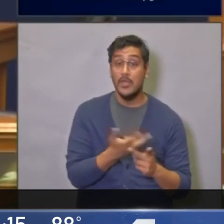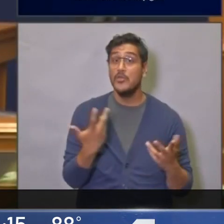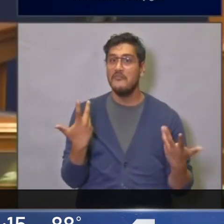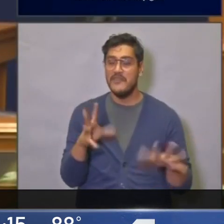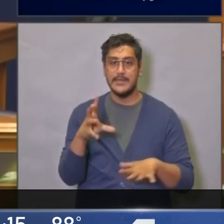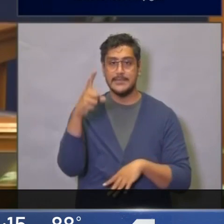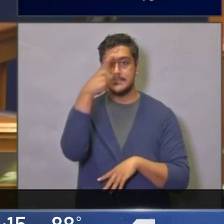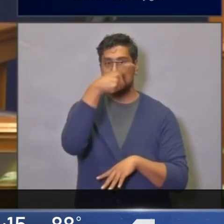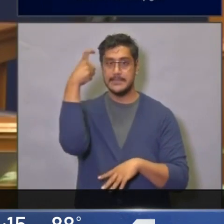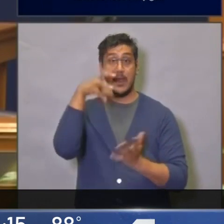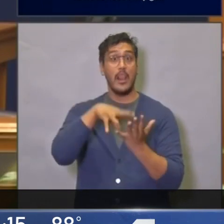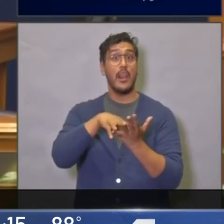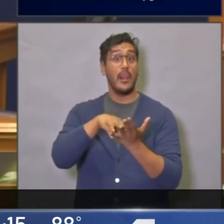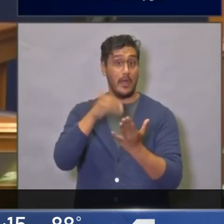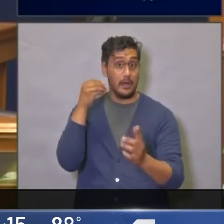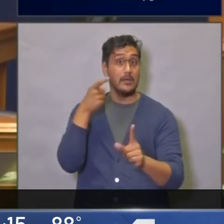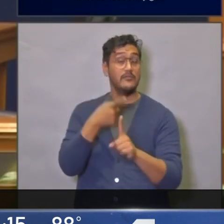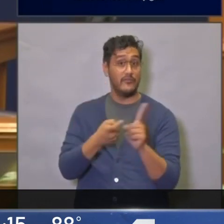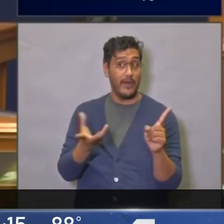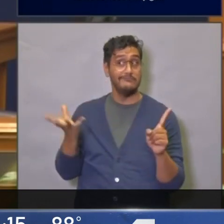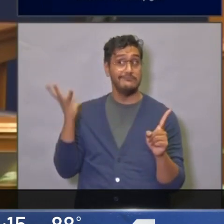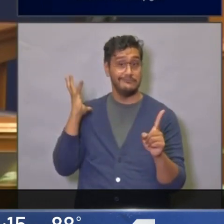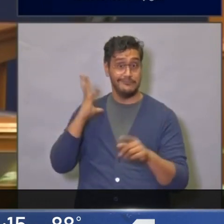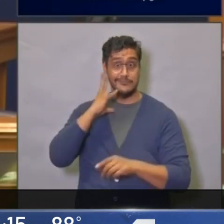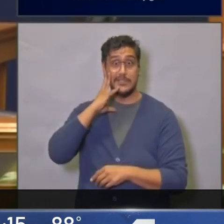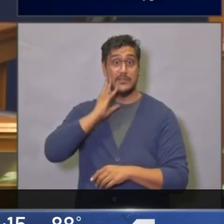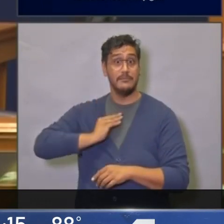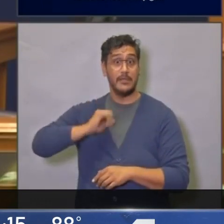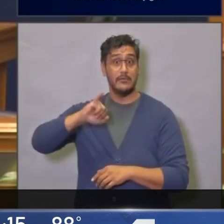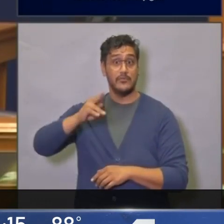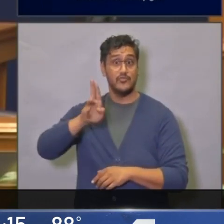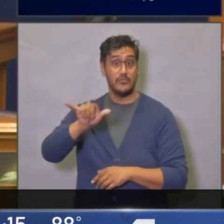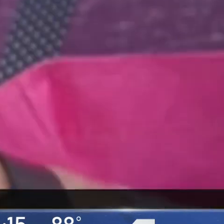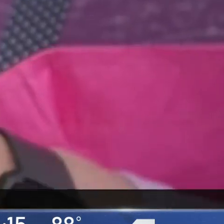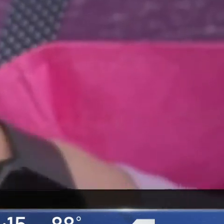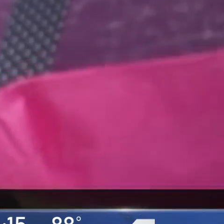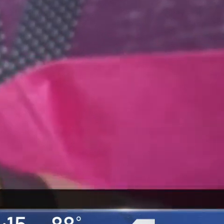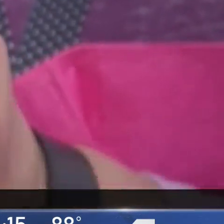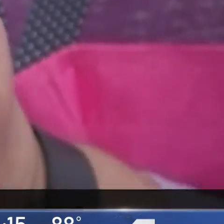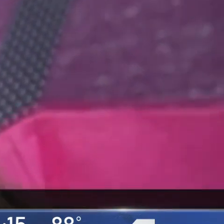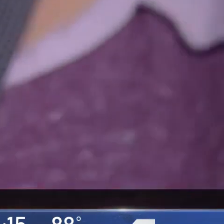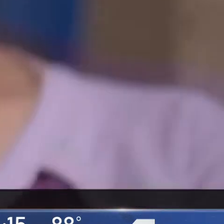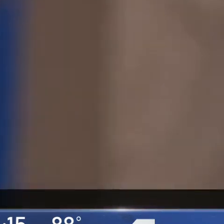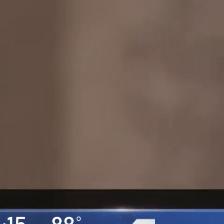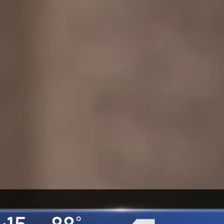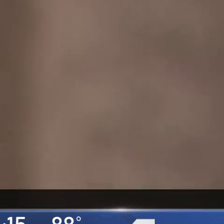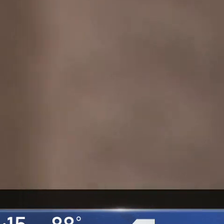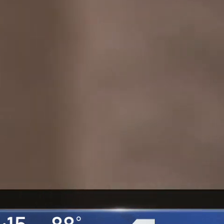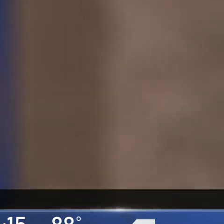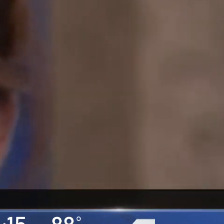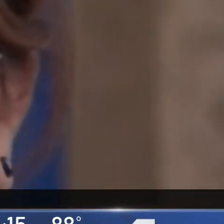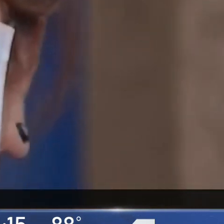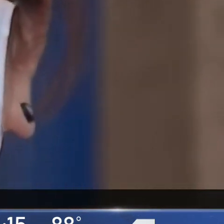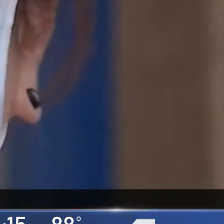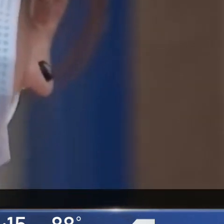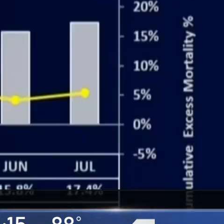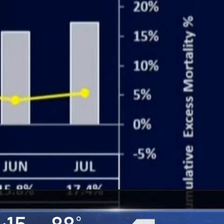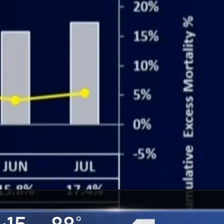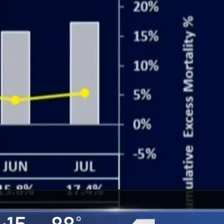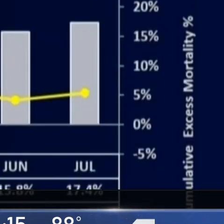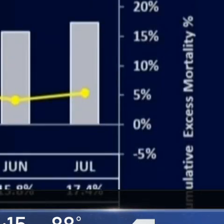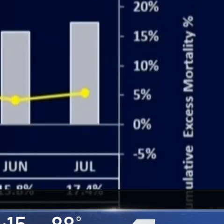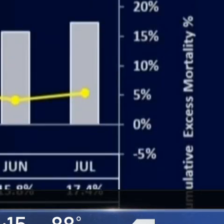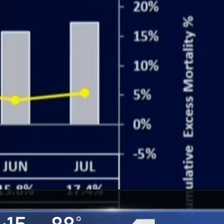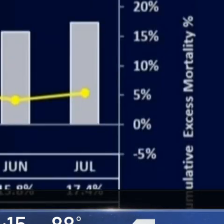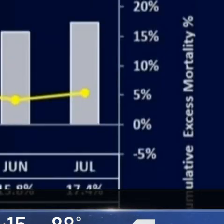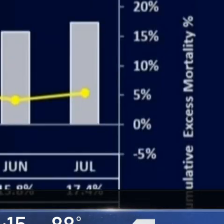lot from what we all lived through in July and early August. And to encourage continued following of precautions, one